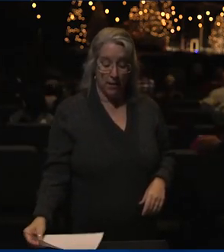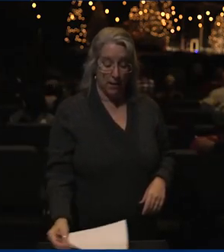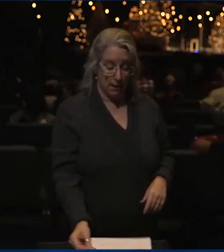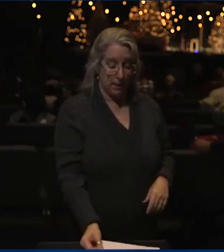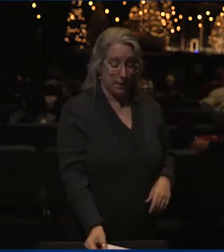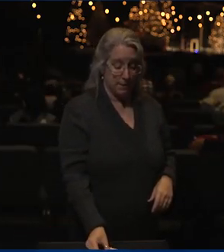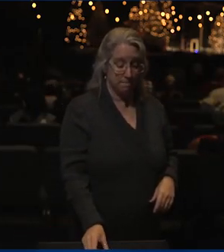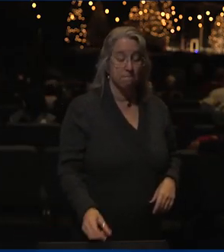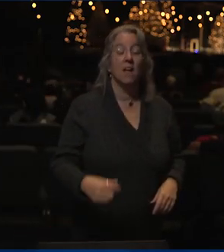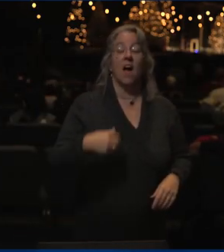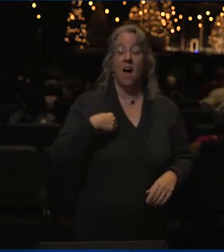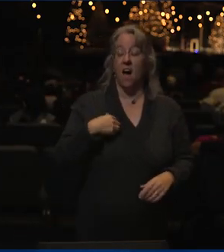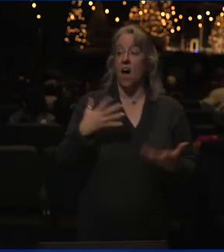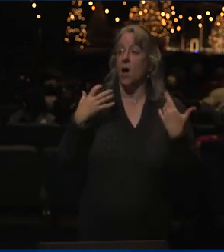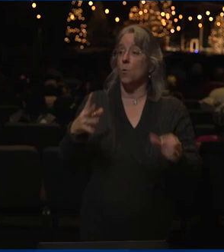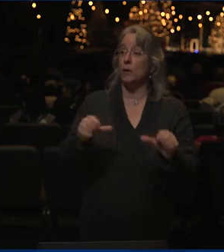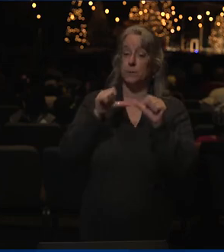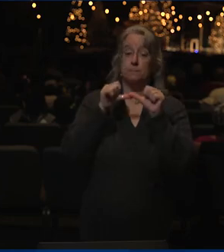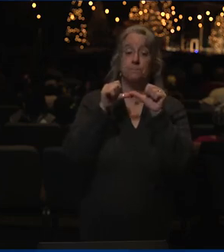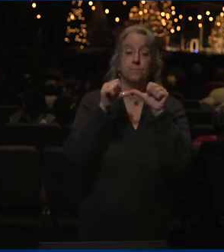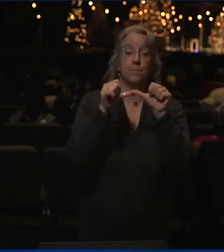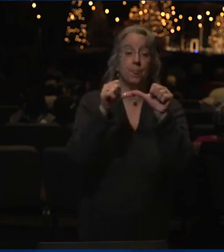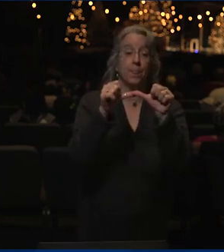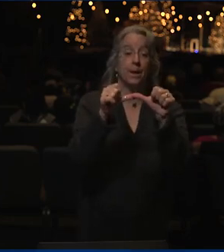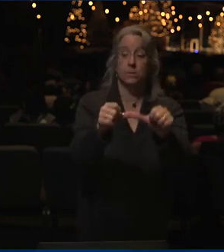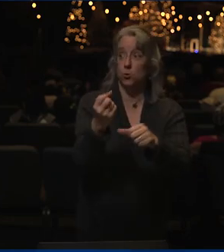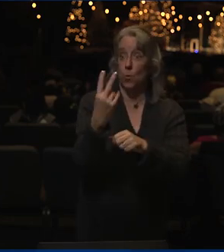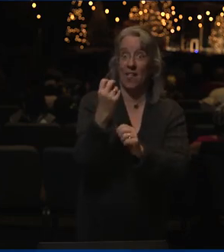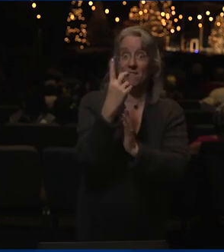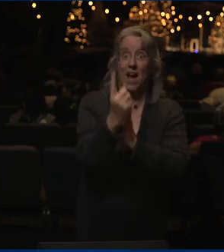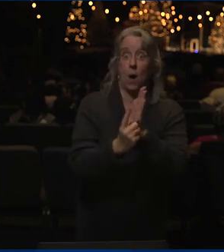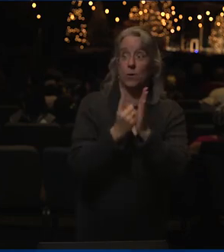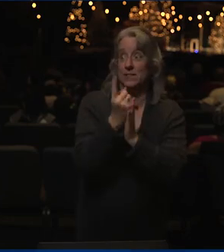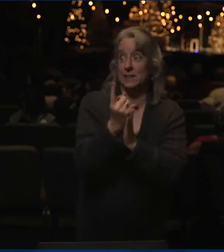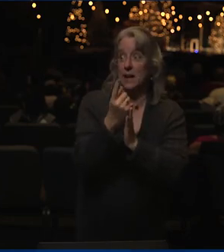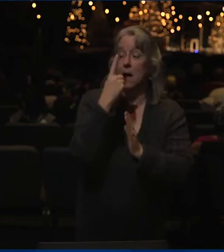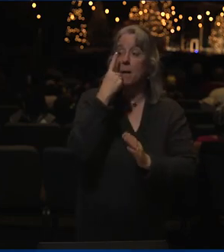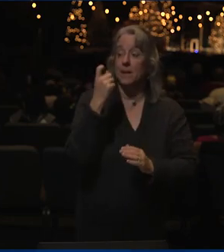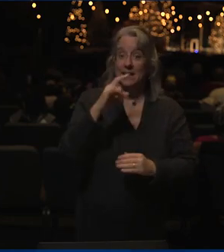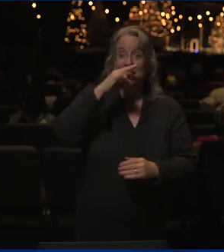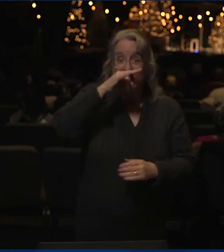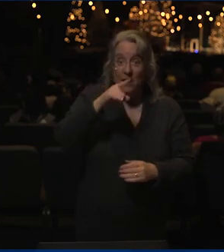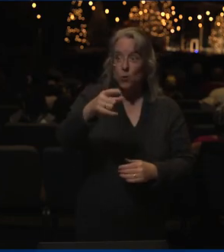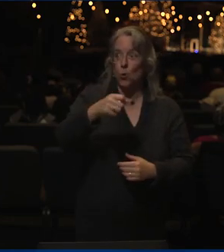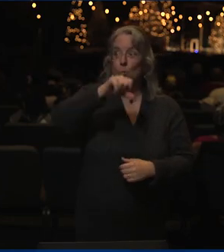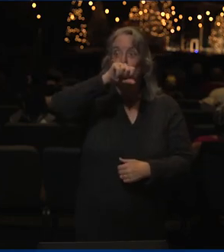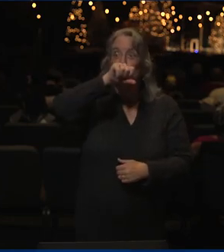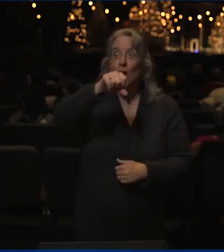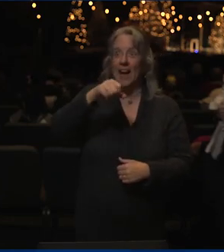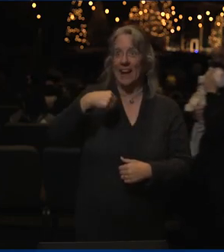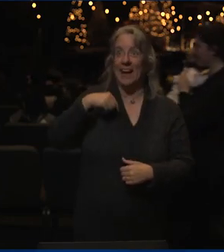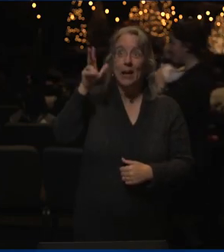12 hours because if you are a kid here, that's what you love, right?